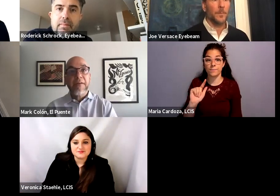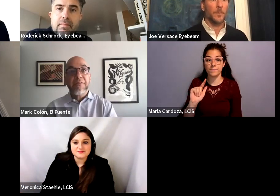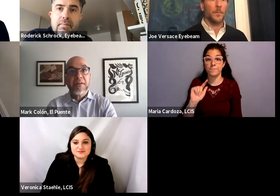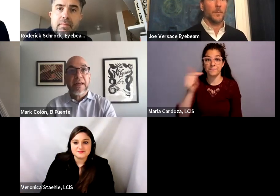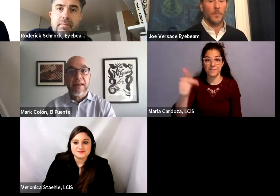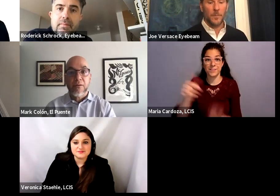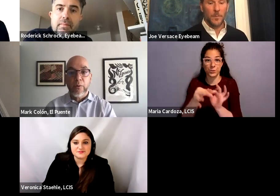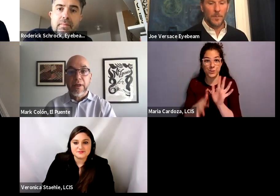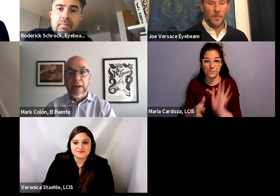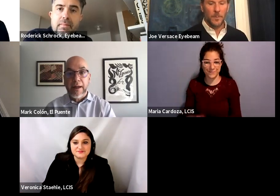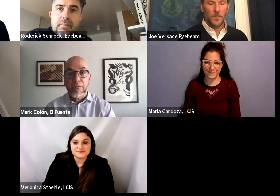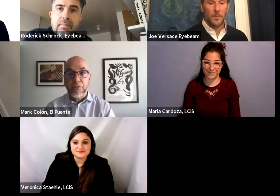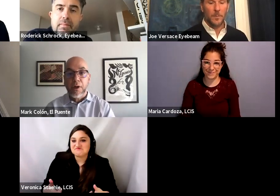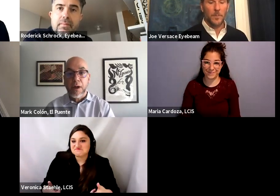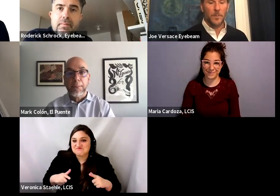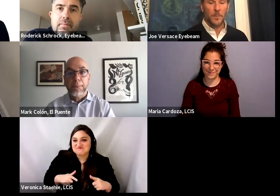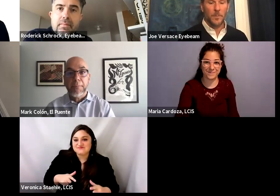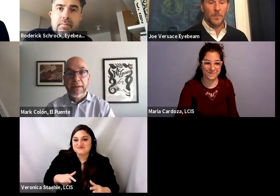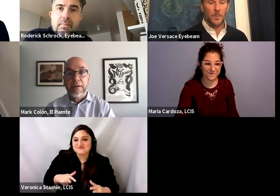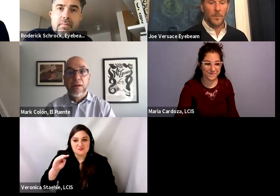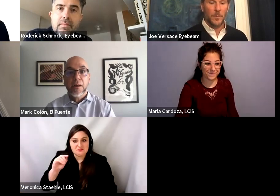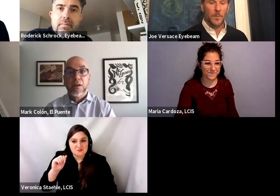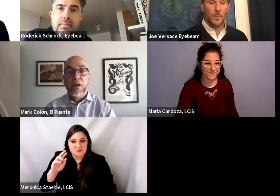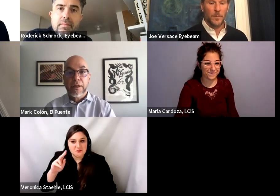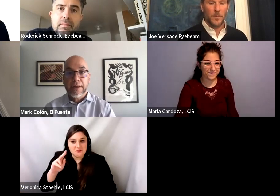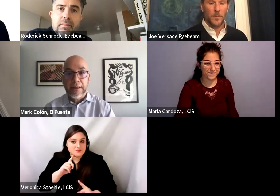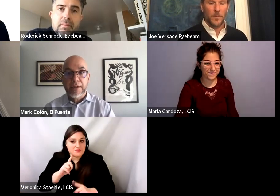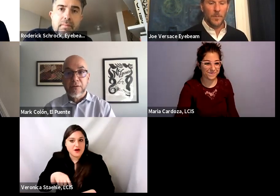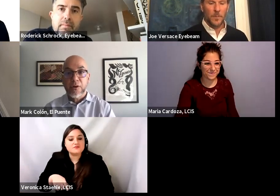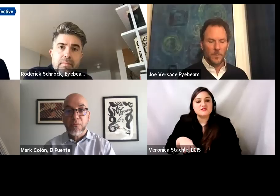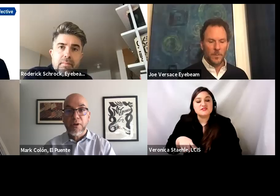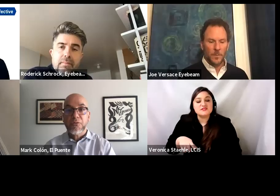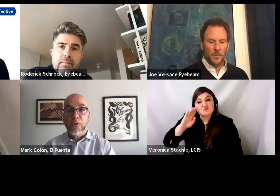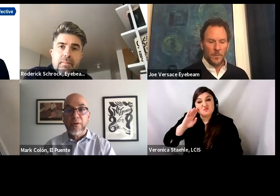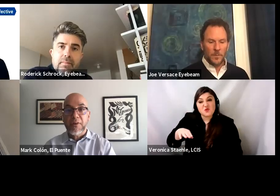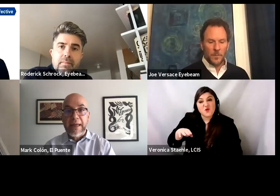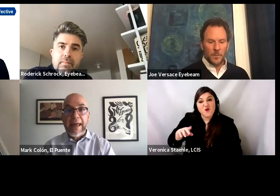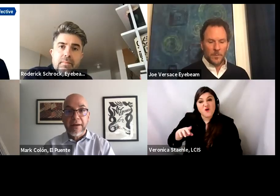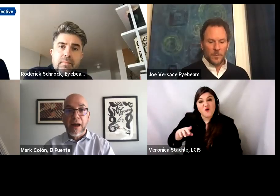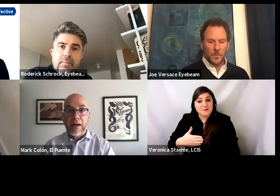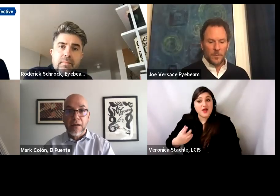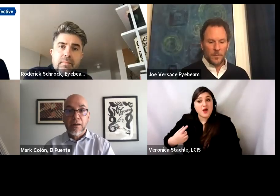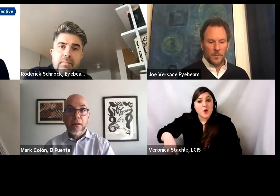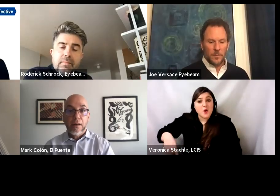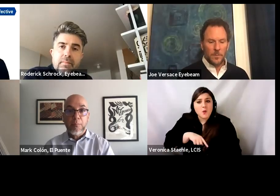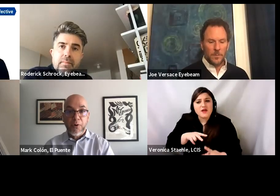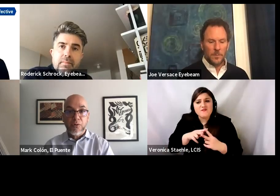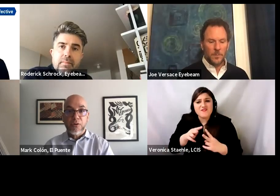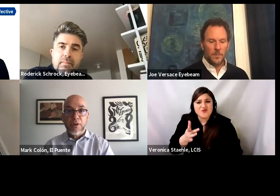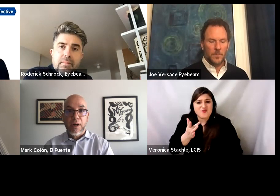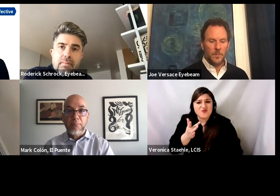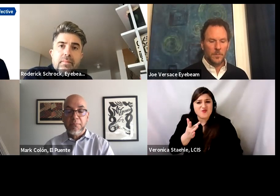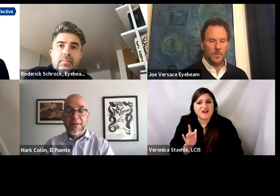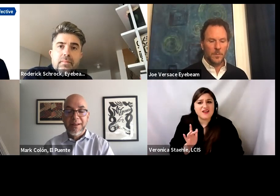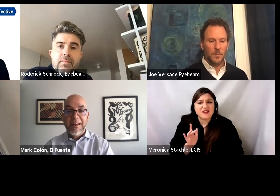weigh in? So, I'd have to say that we have been lucky in terms of sort of an ad hoc approach,